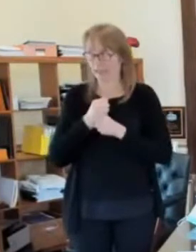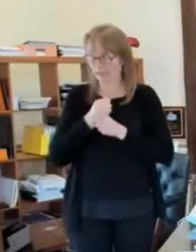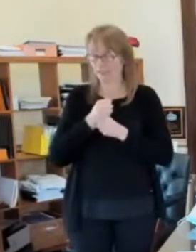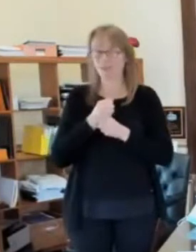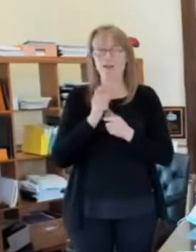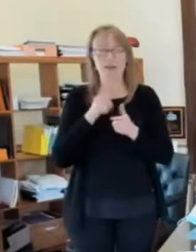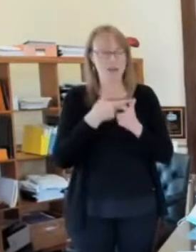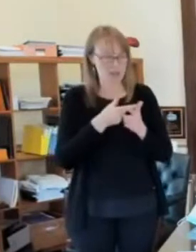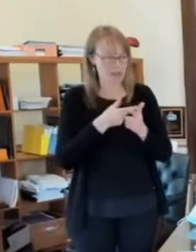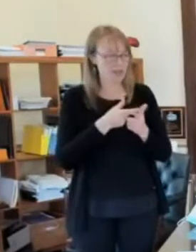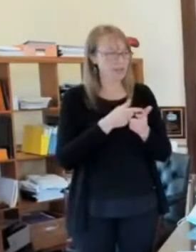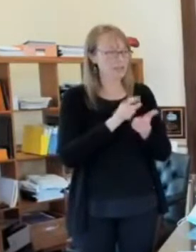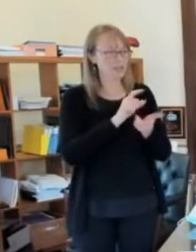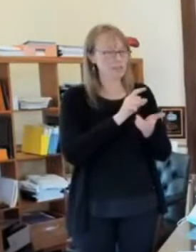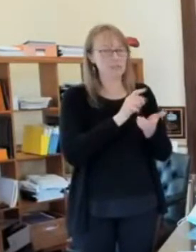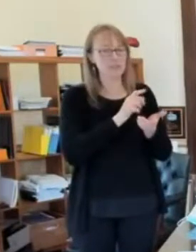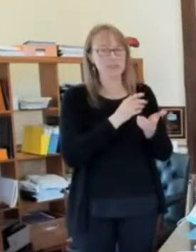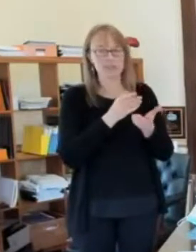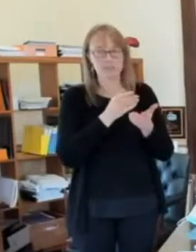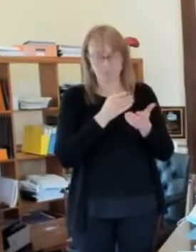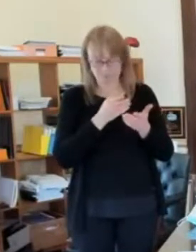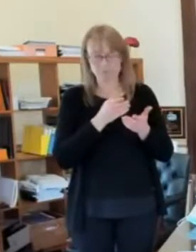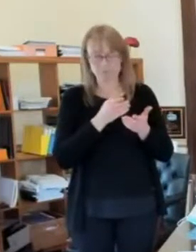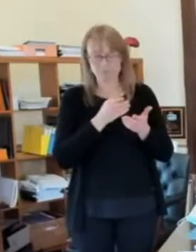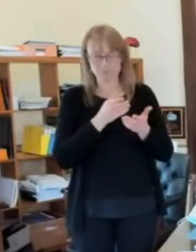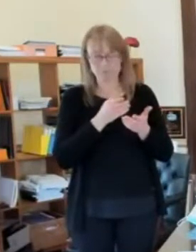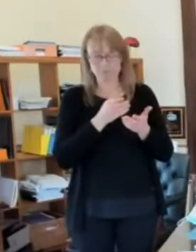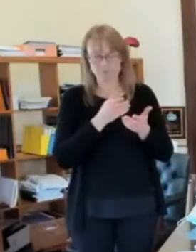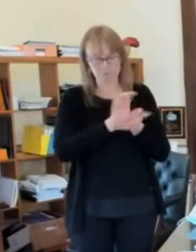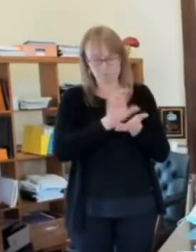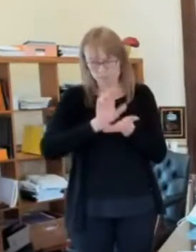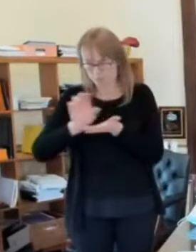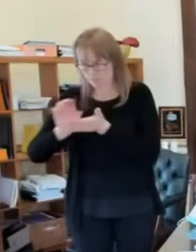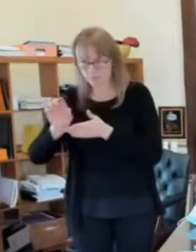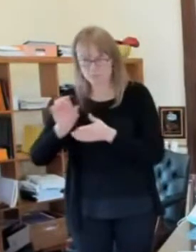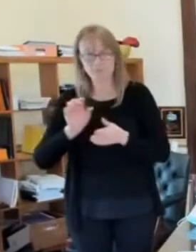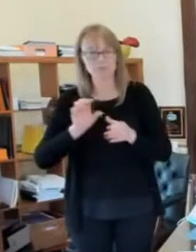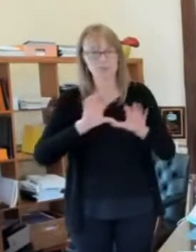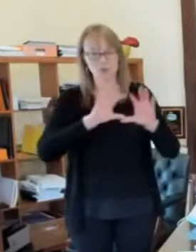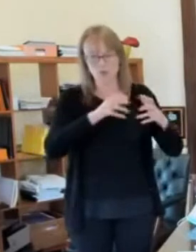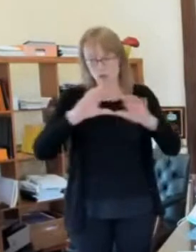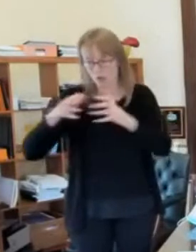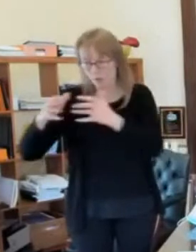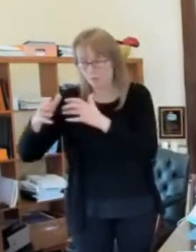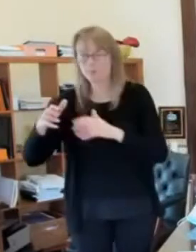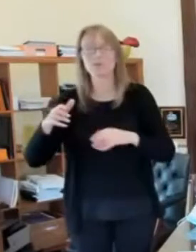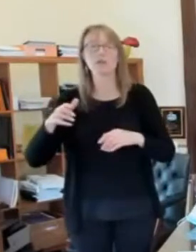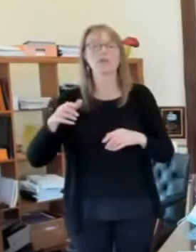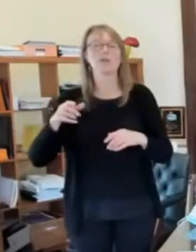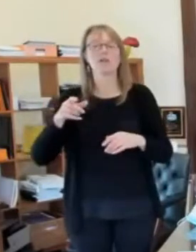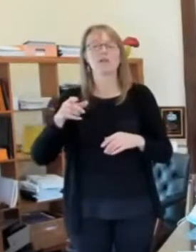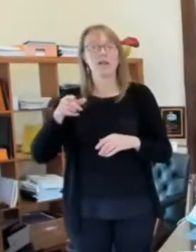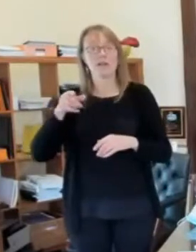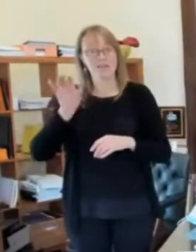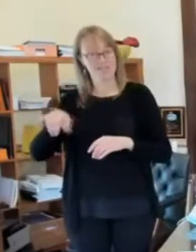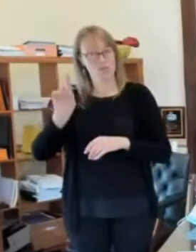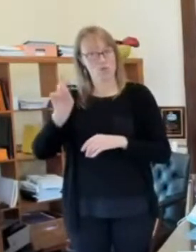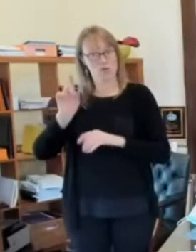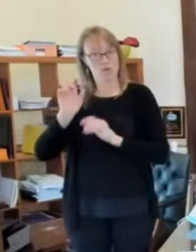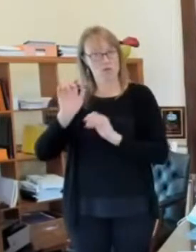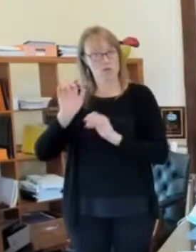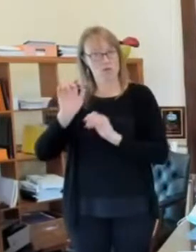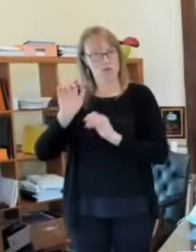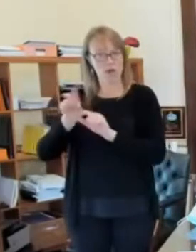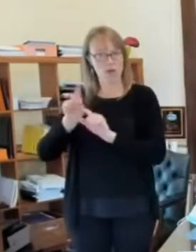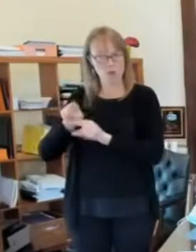to process those applications for people who need rental assistance because they've lost their job because of COVID, had their hours reduced